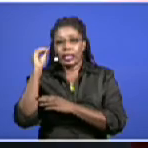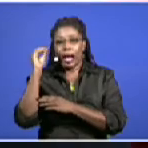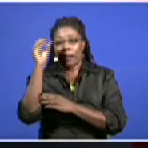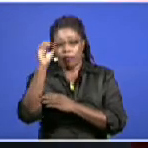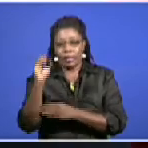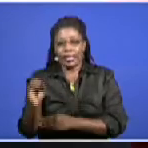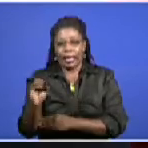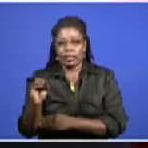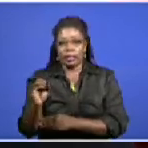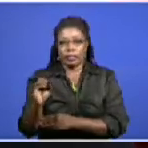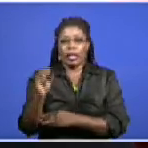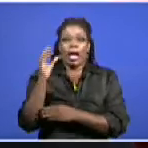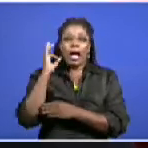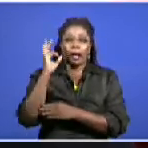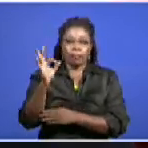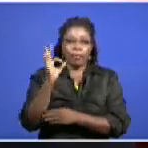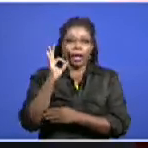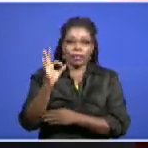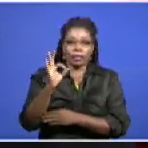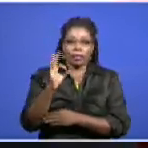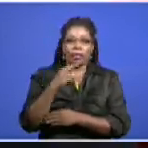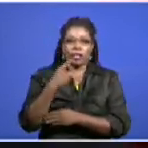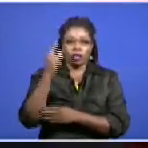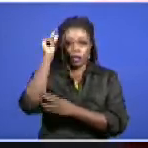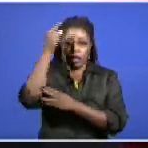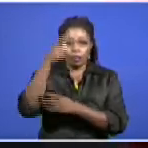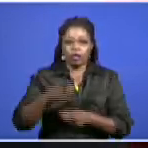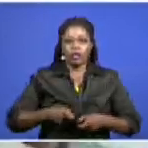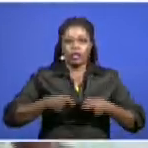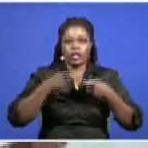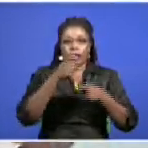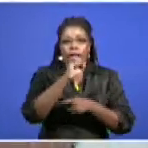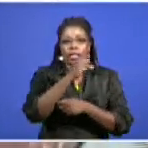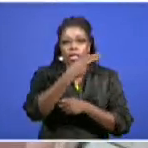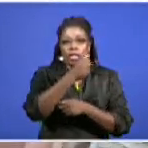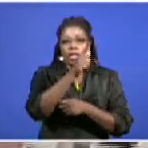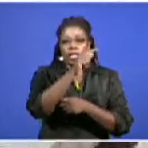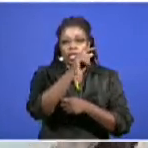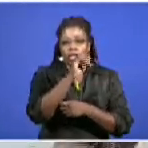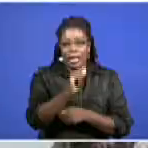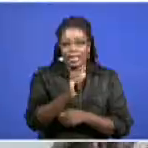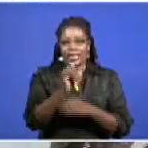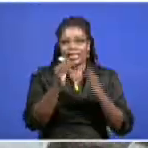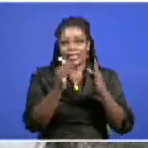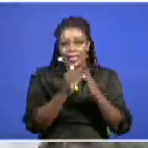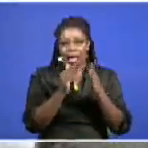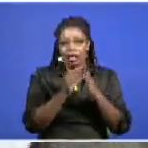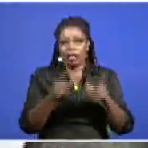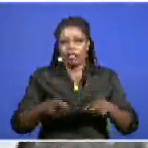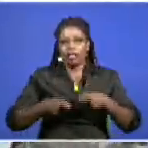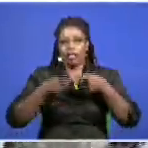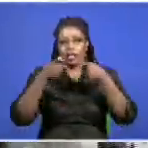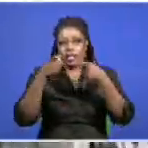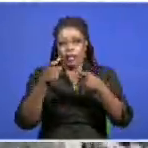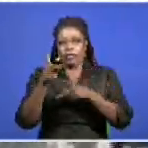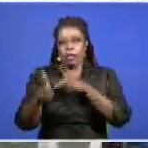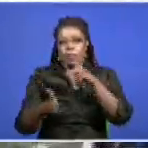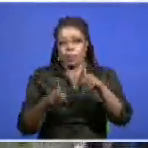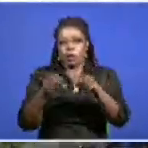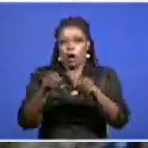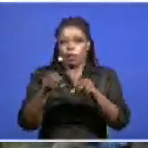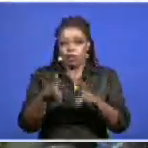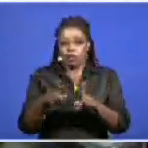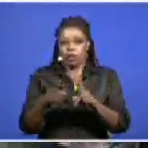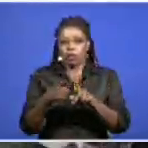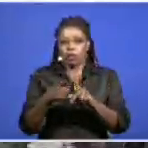President Jean-Paul Charles also renewed his call to the government to give shantytown residents preference to acquire the land after demolition. He says there are